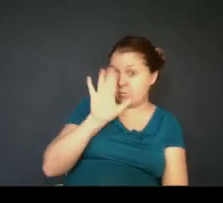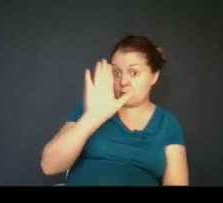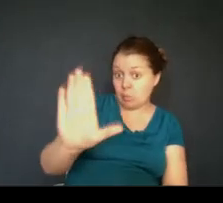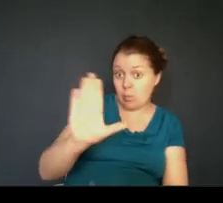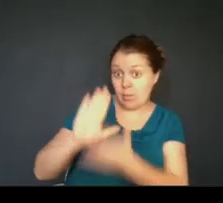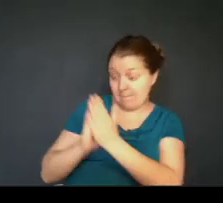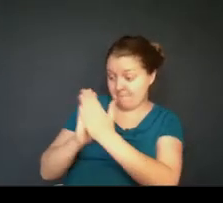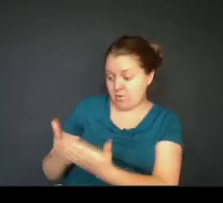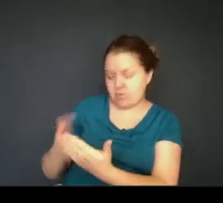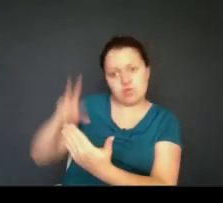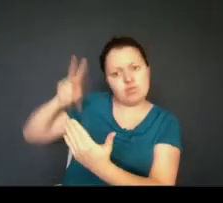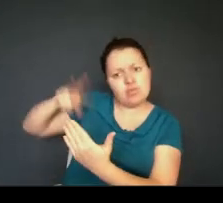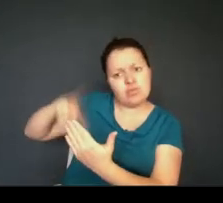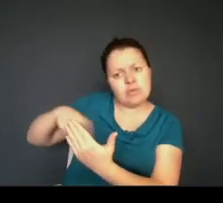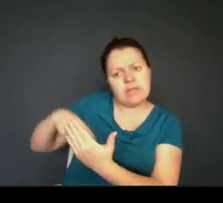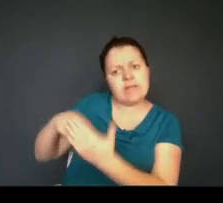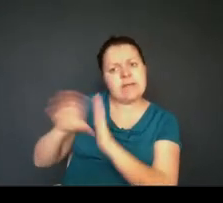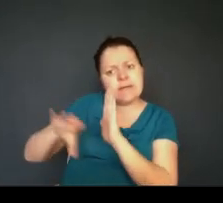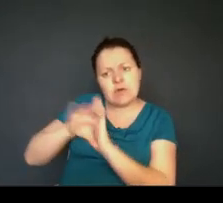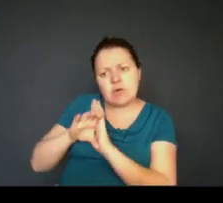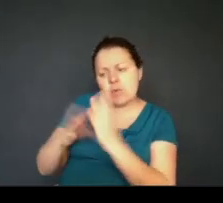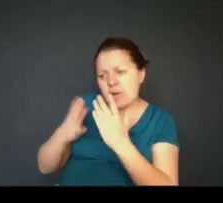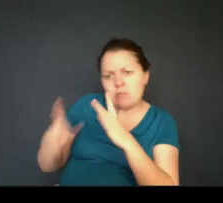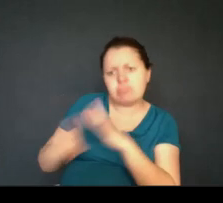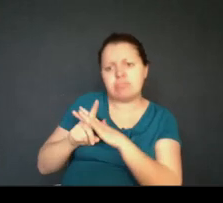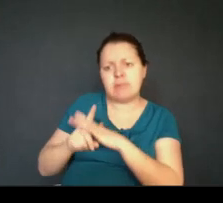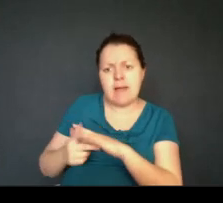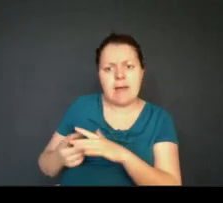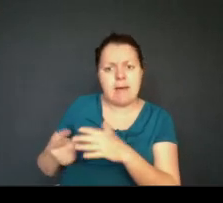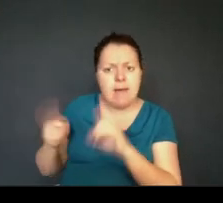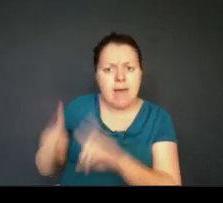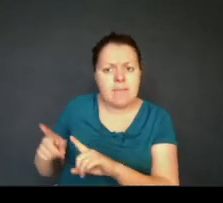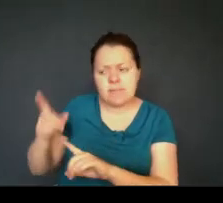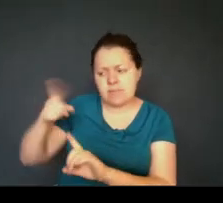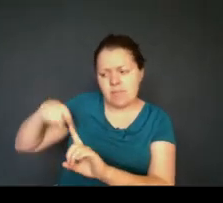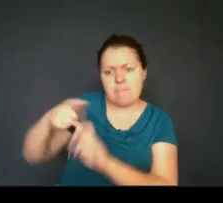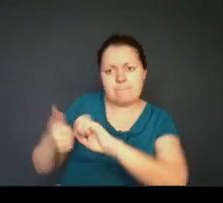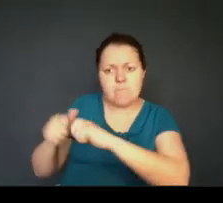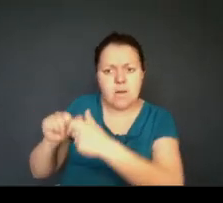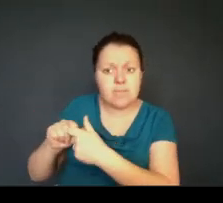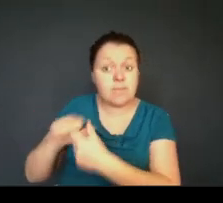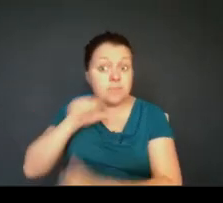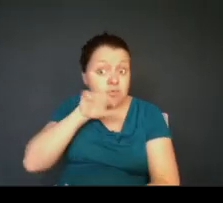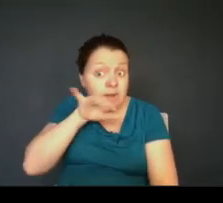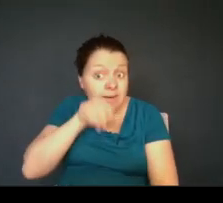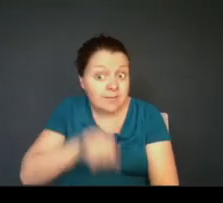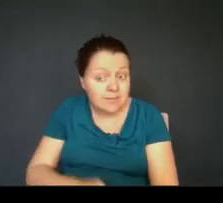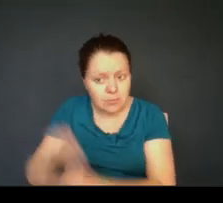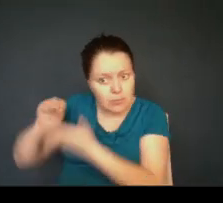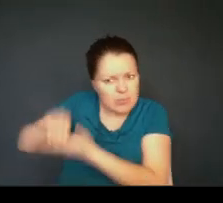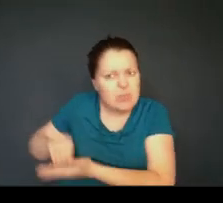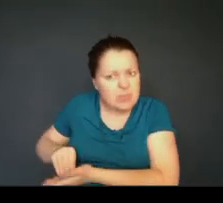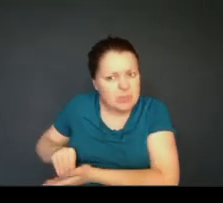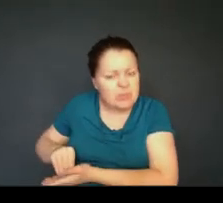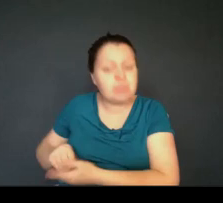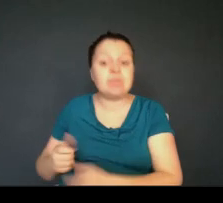books. And I want you to jot these down in your reading notebook. And today and every day, remember that characters face real